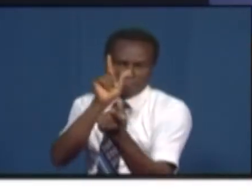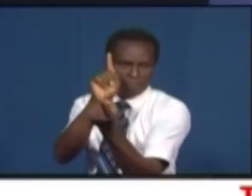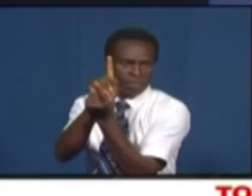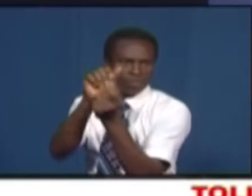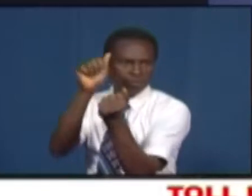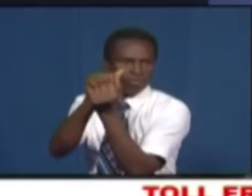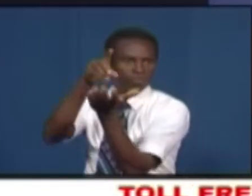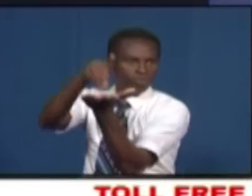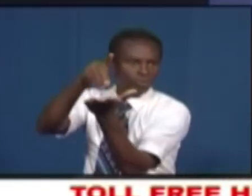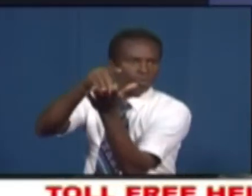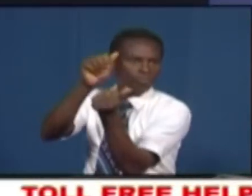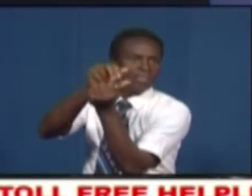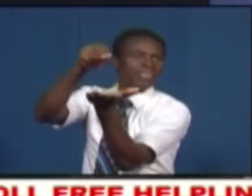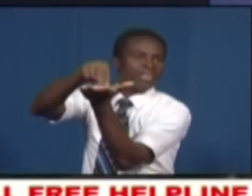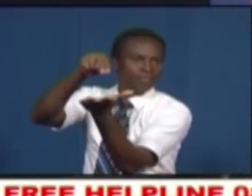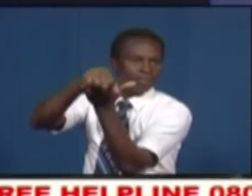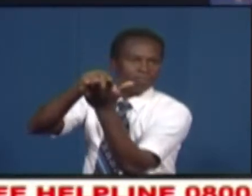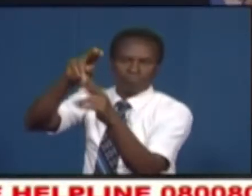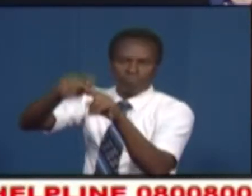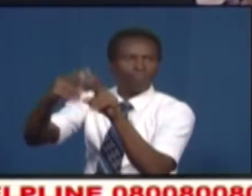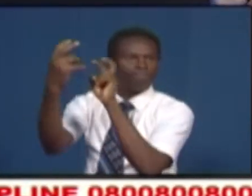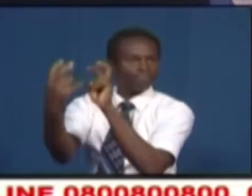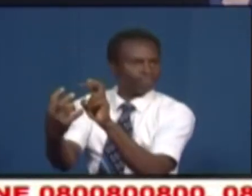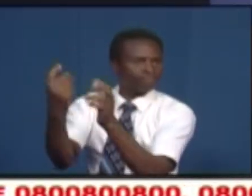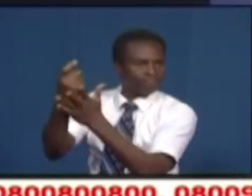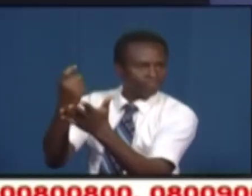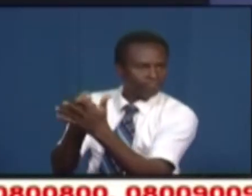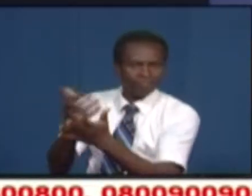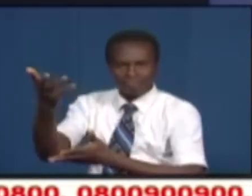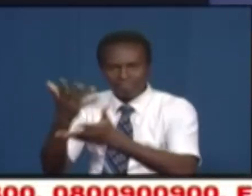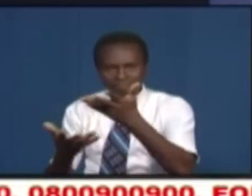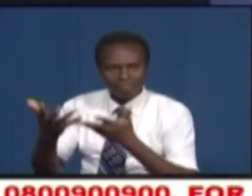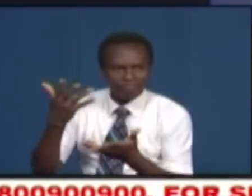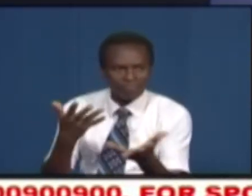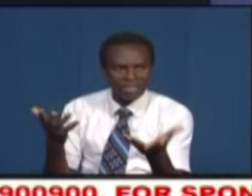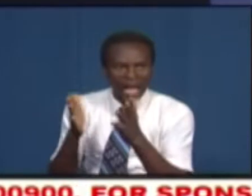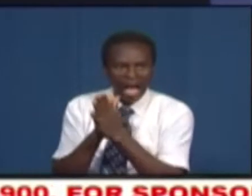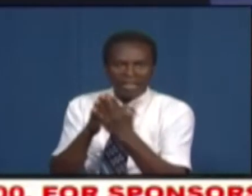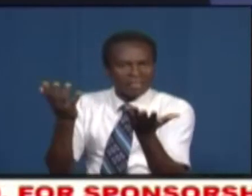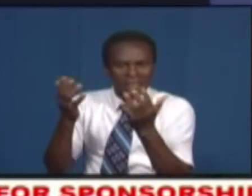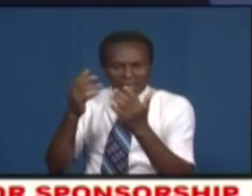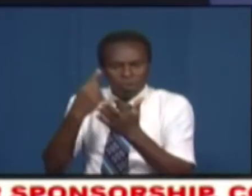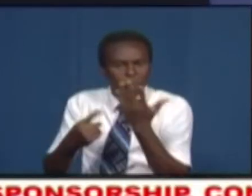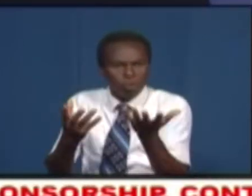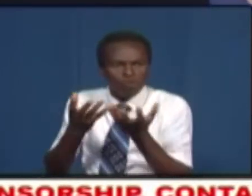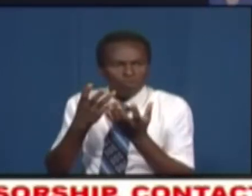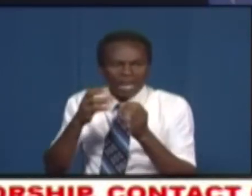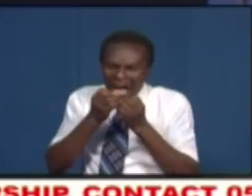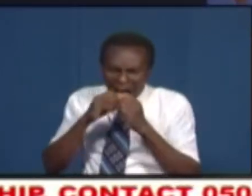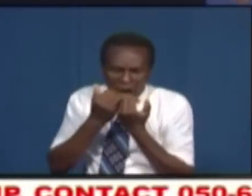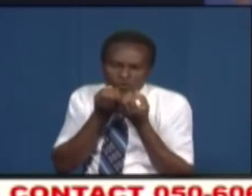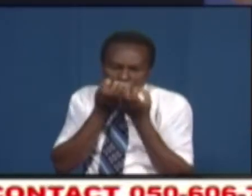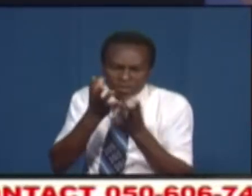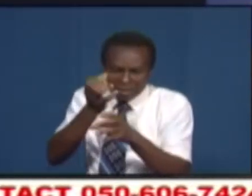actually at district level and at community level. So every adolescent can go to these corners and access information on how to